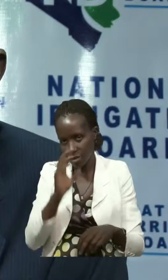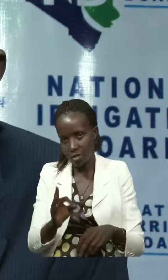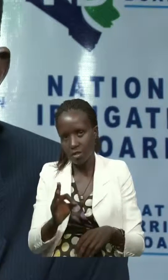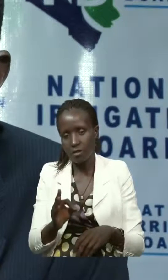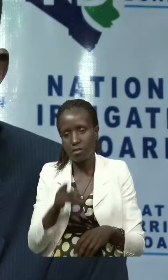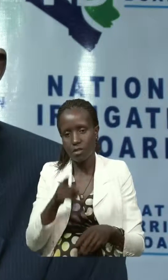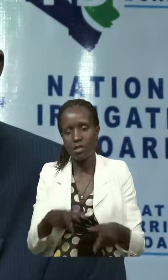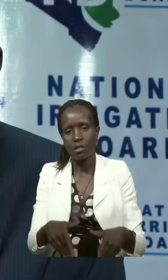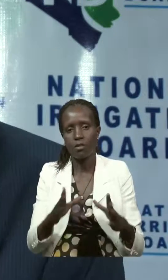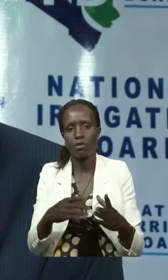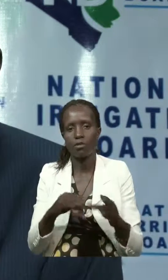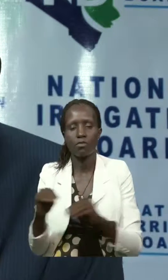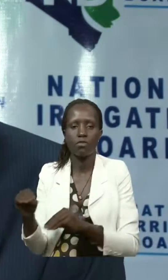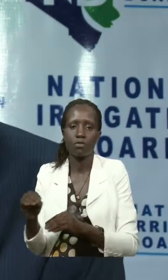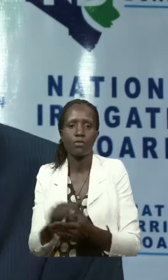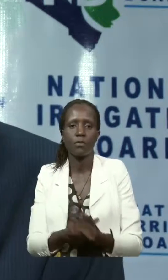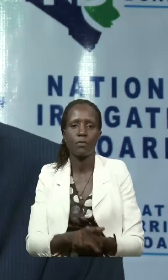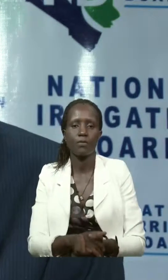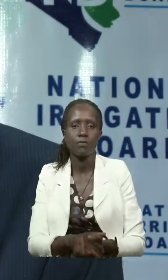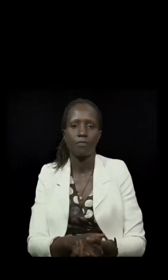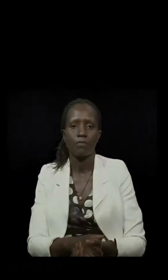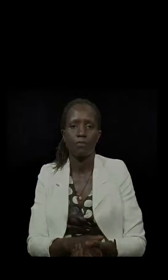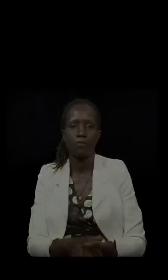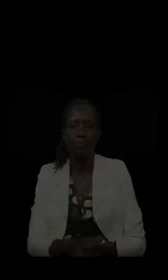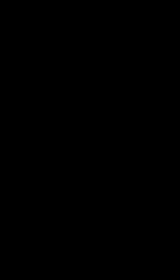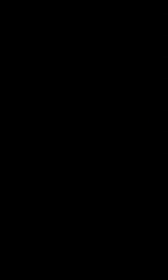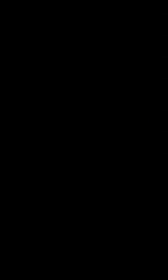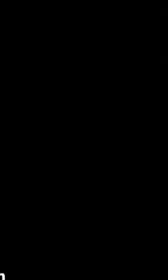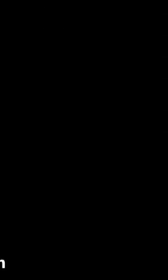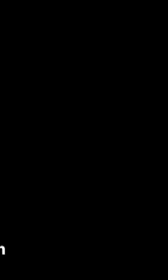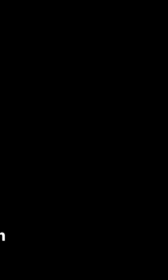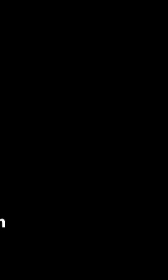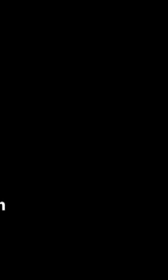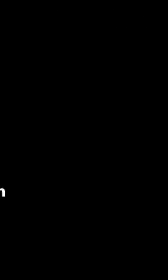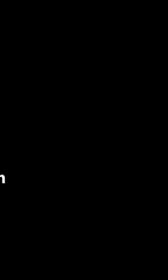and research is also serious. So we think this is the way to go.